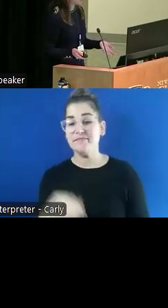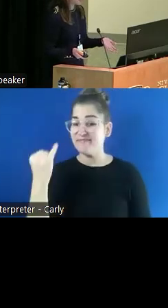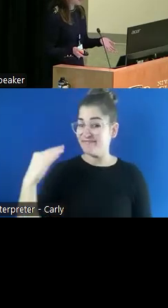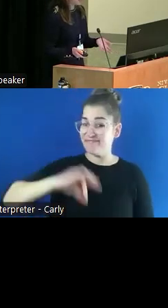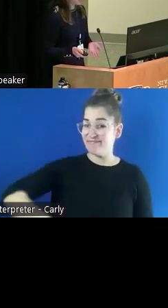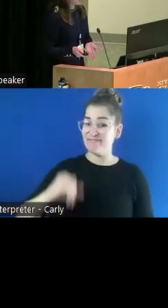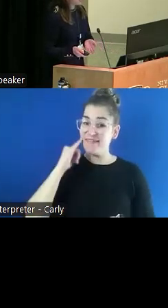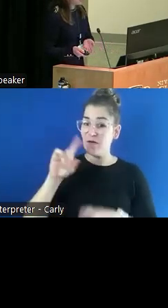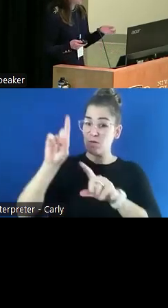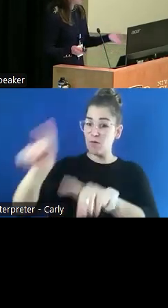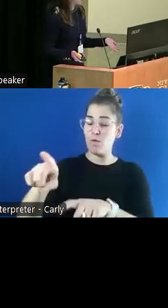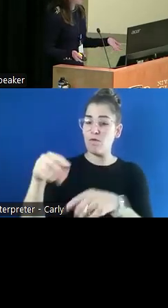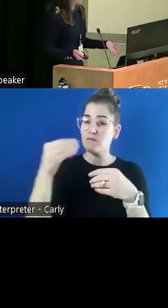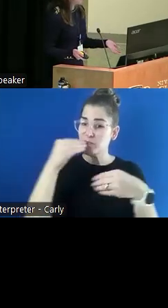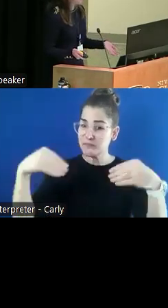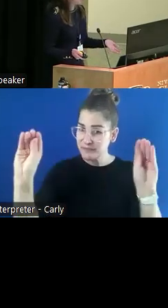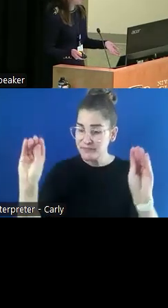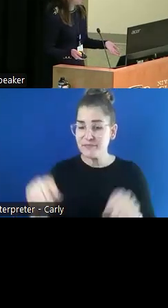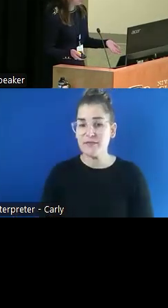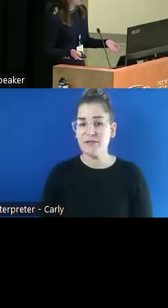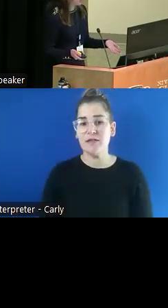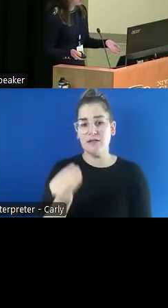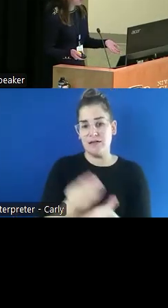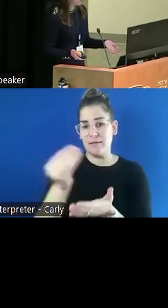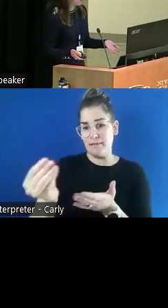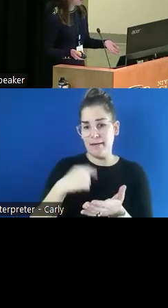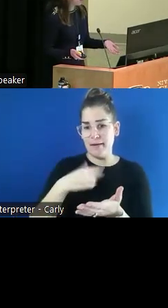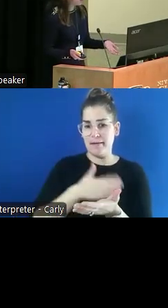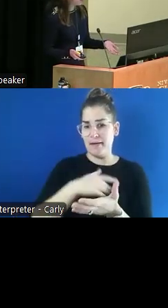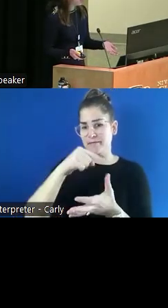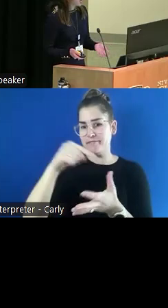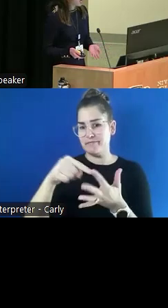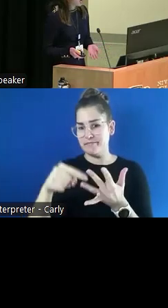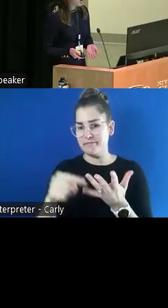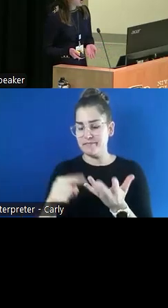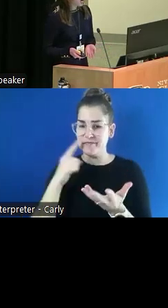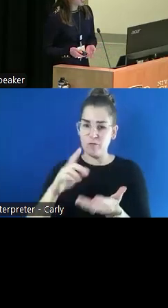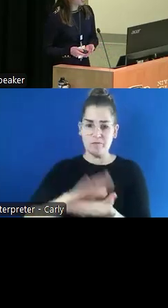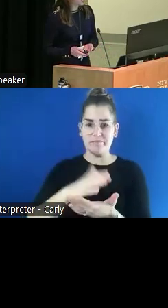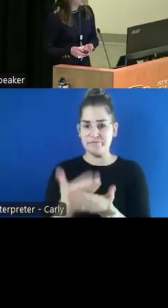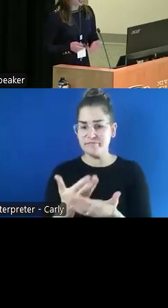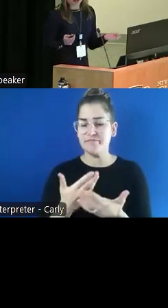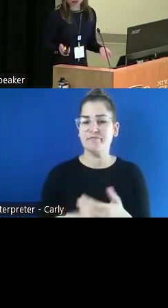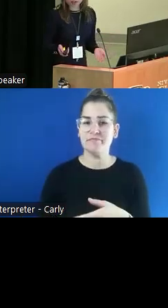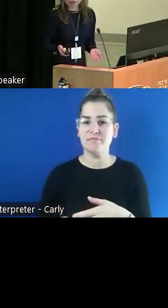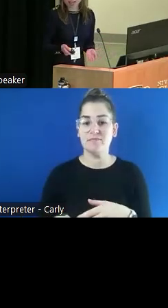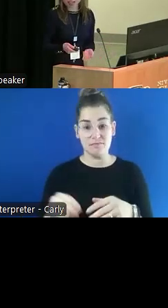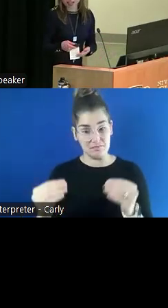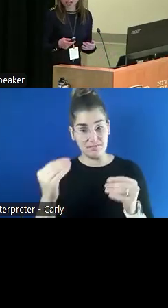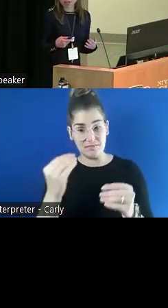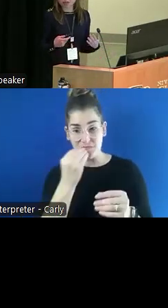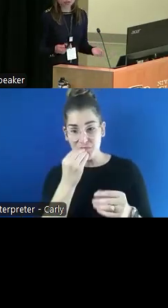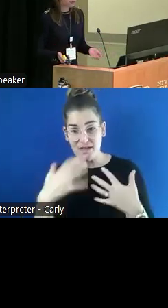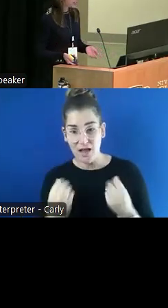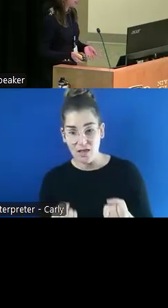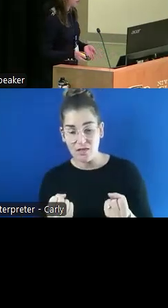store and I buy my ingredients for food, I can eat healthier, I can adhere